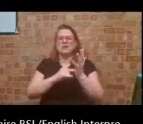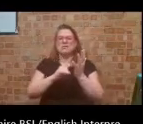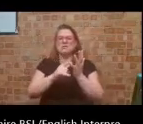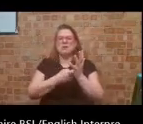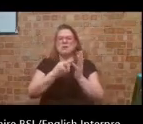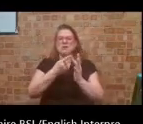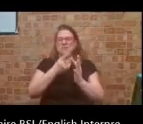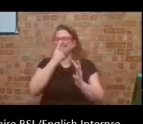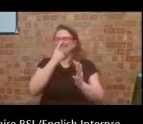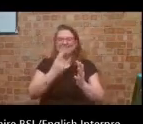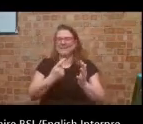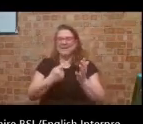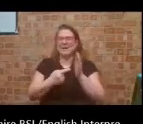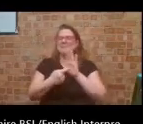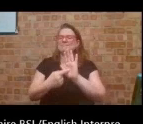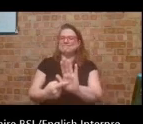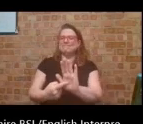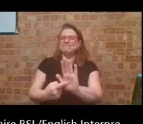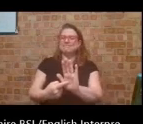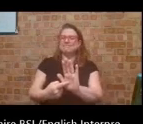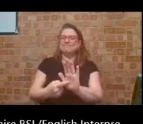couldn't demonstrate it very easily.